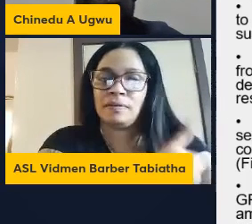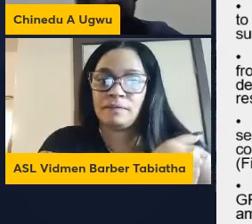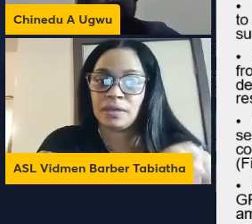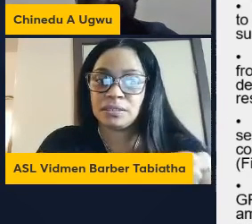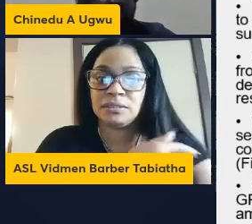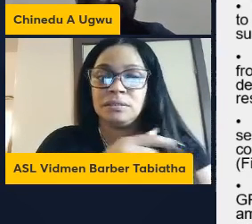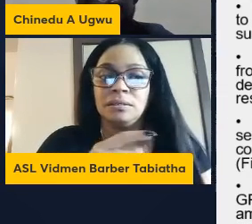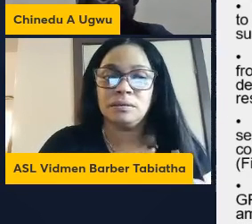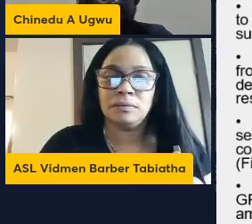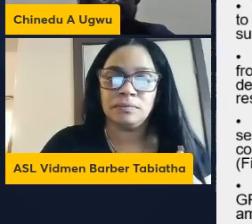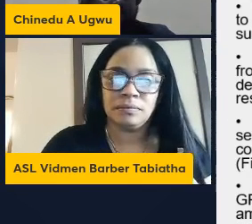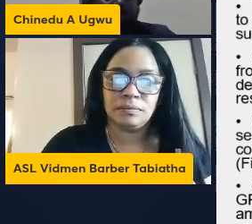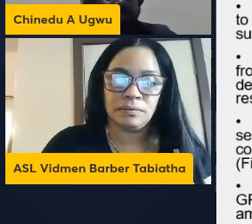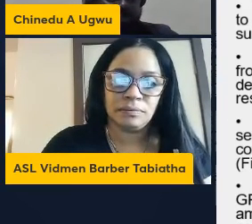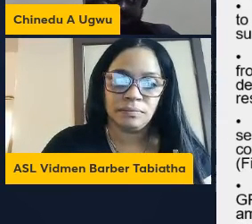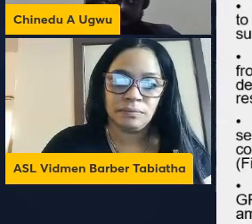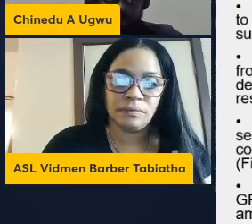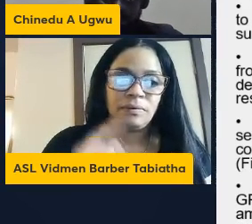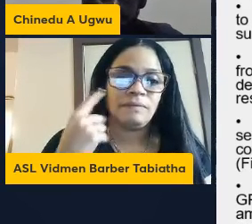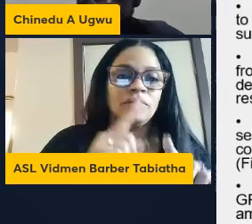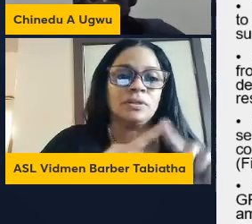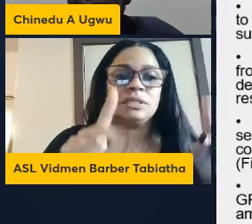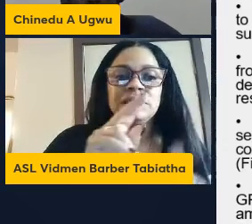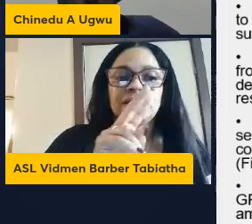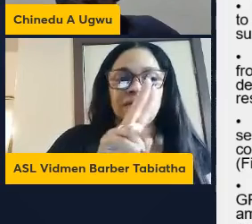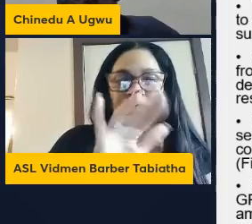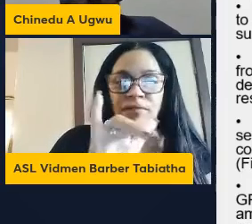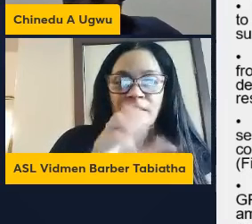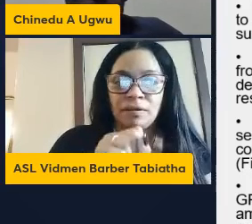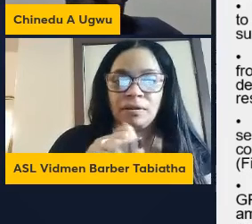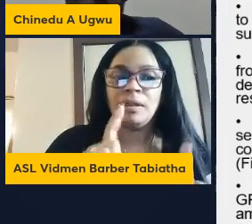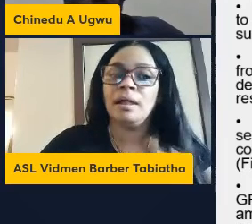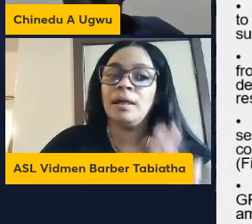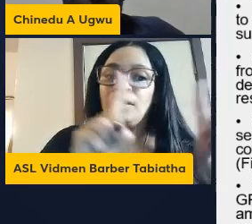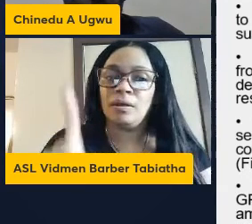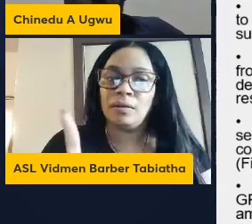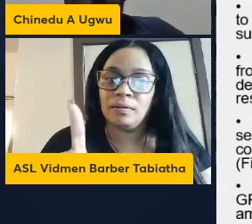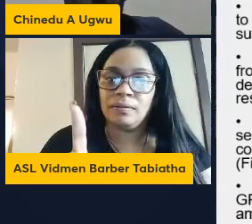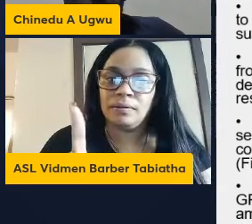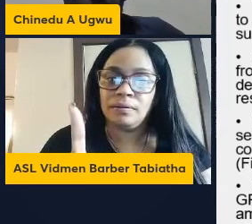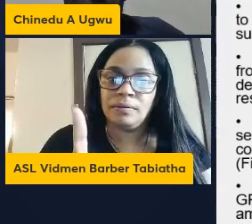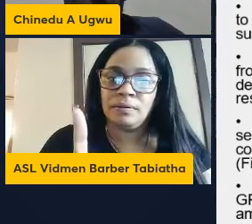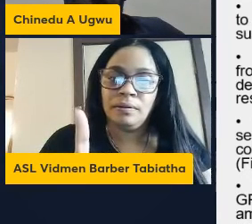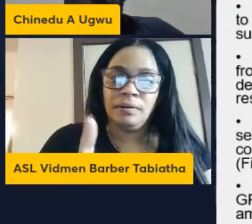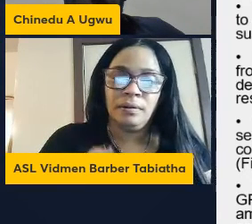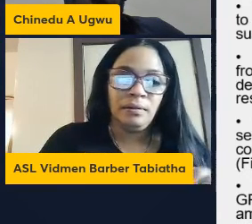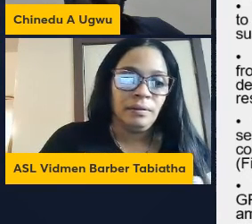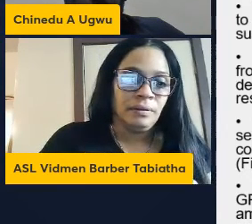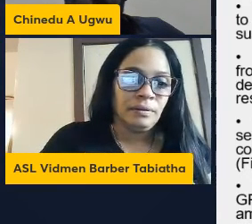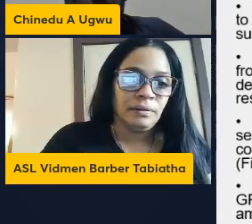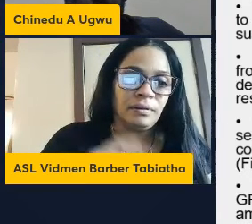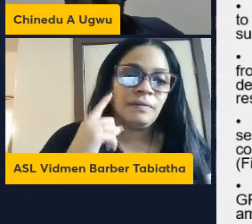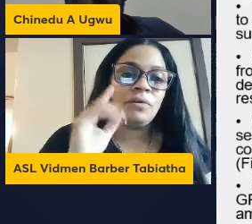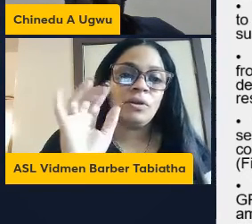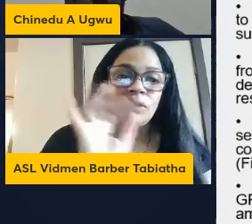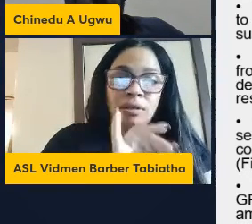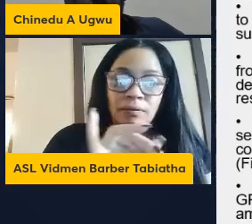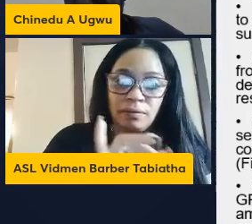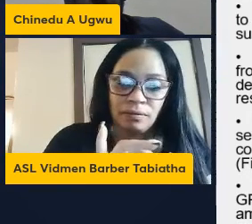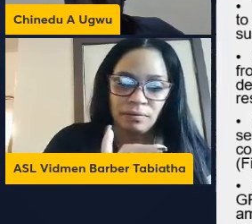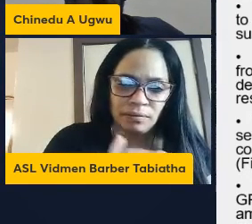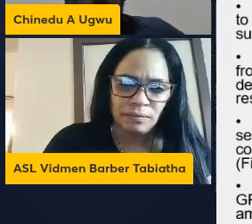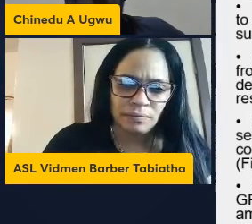Lassa is a genetically diverse virus. However, only those that were recovered from active infection, which are the